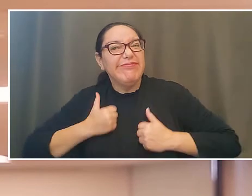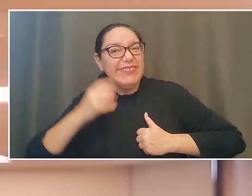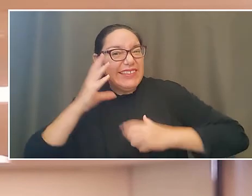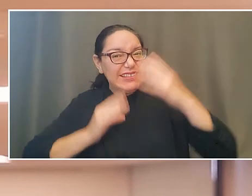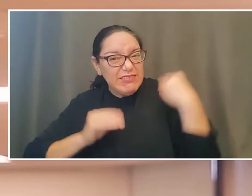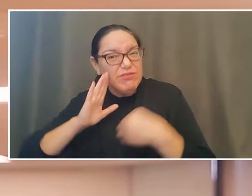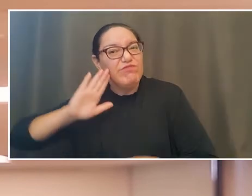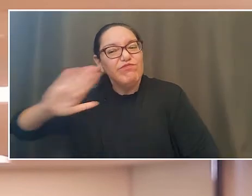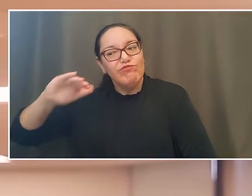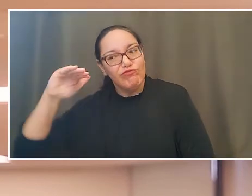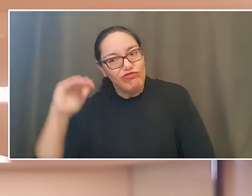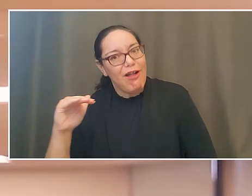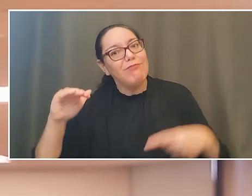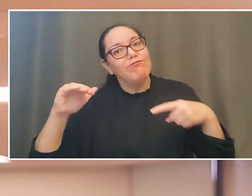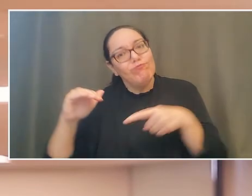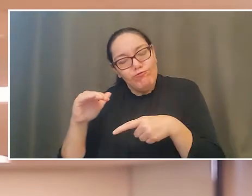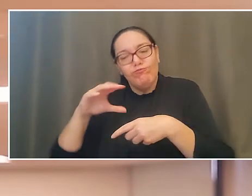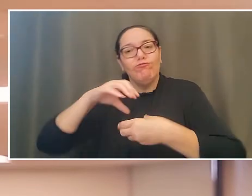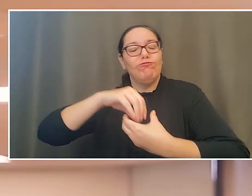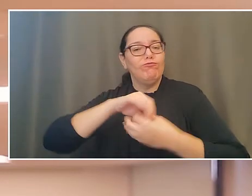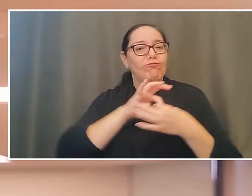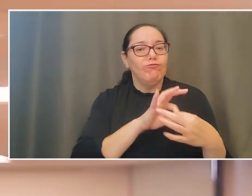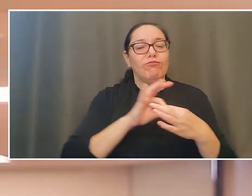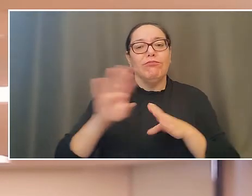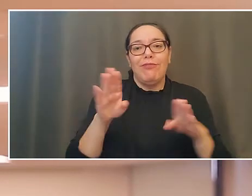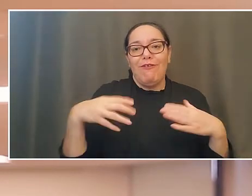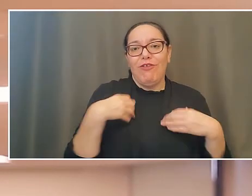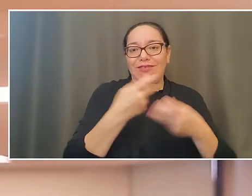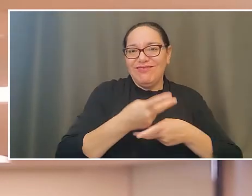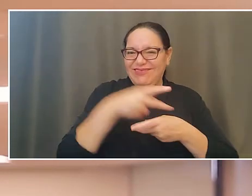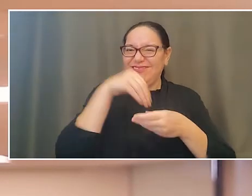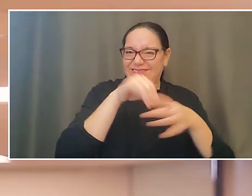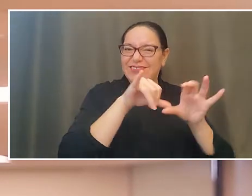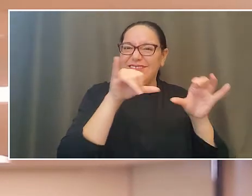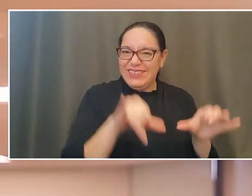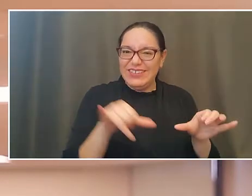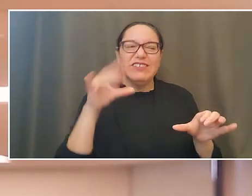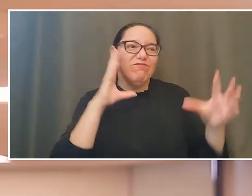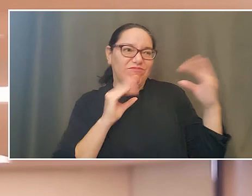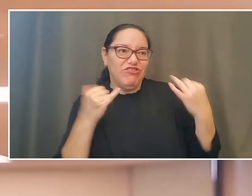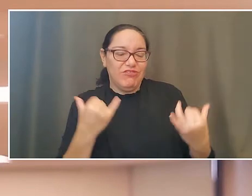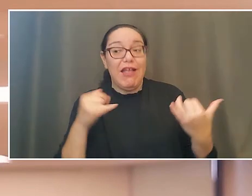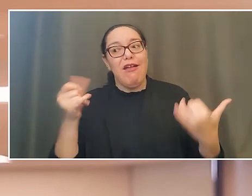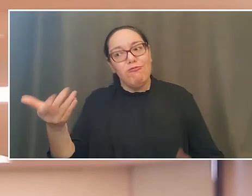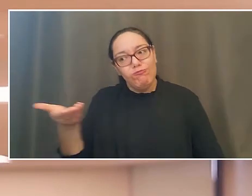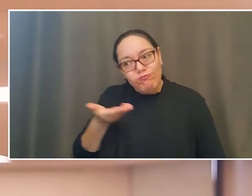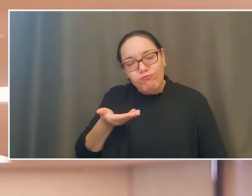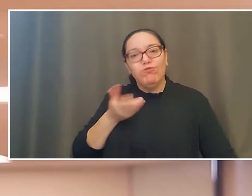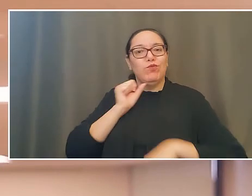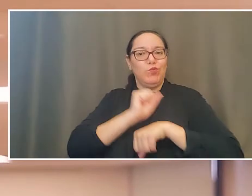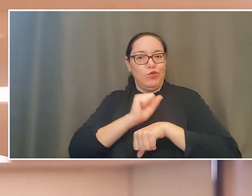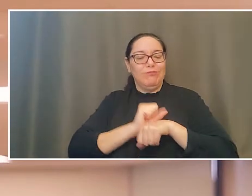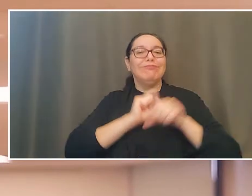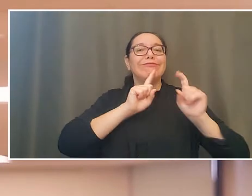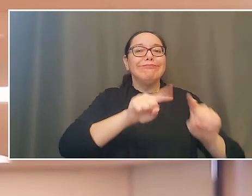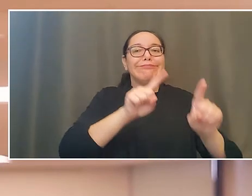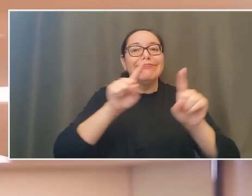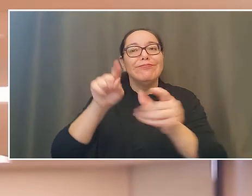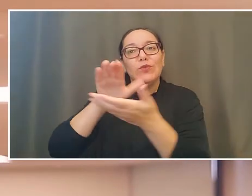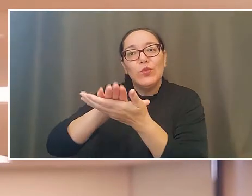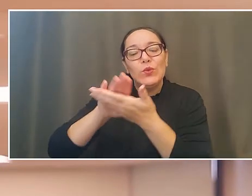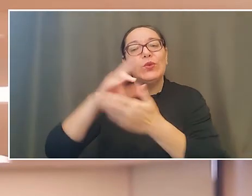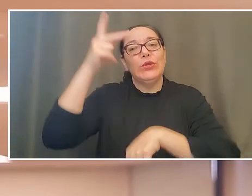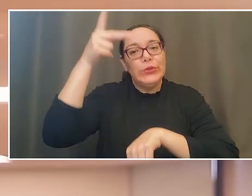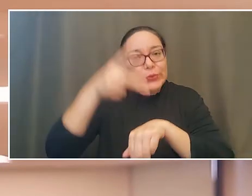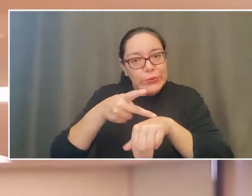received behavioral health care services within our system, but are now employees, and they're now on school sites 2 times per